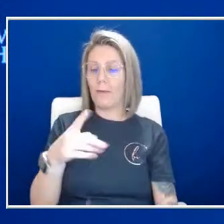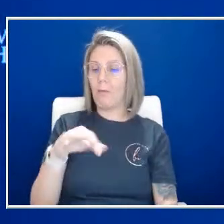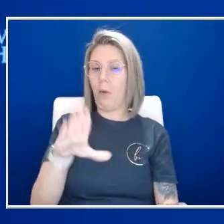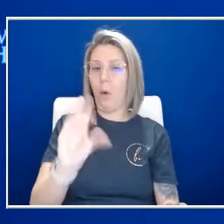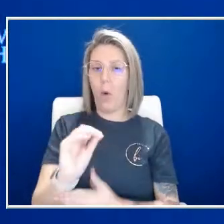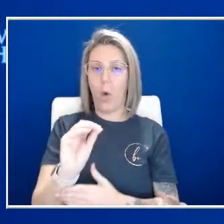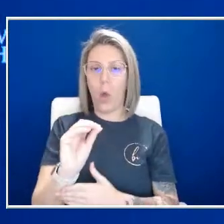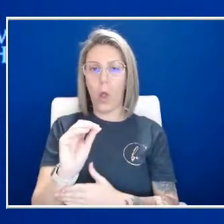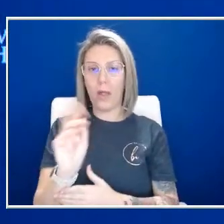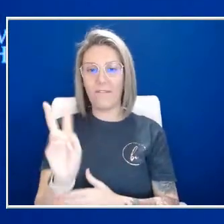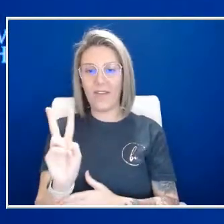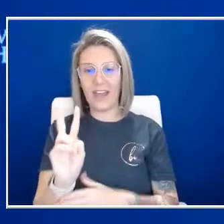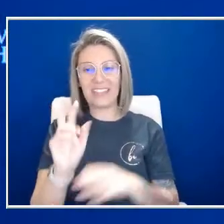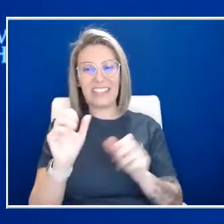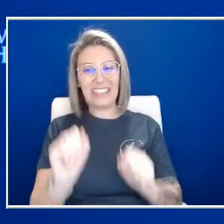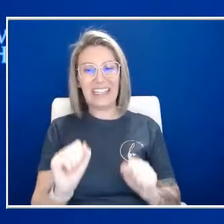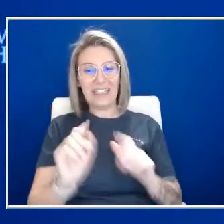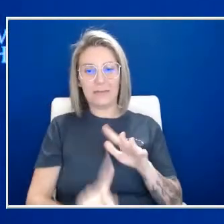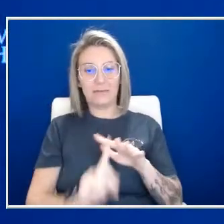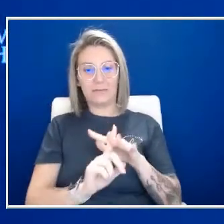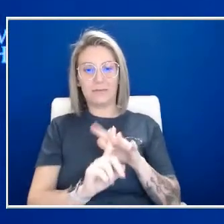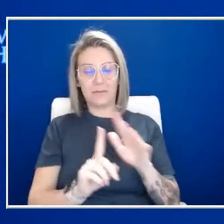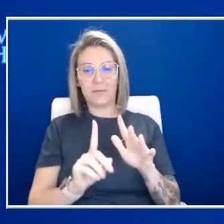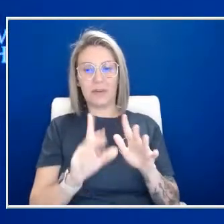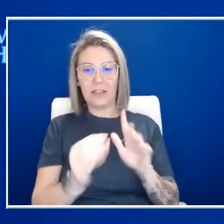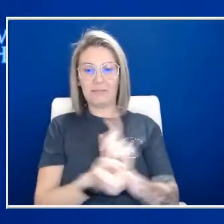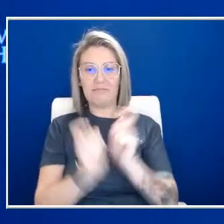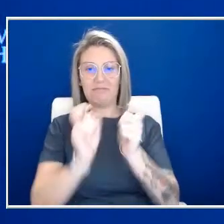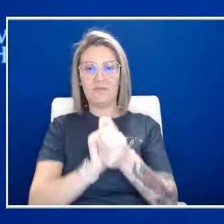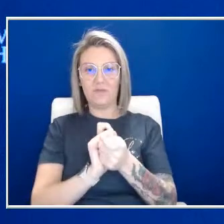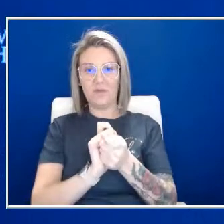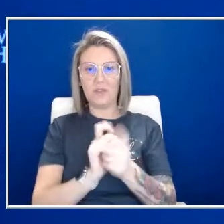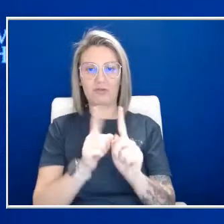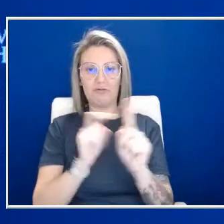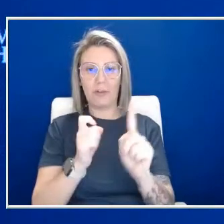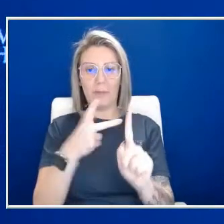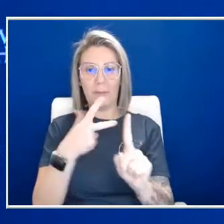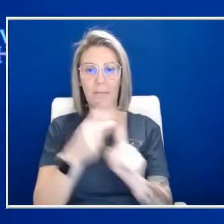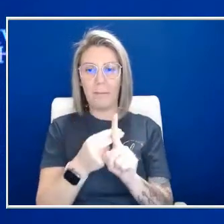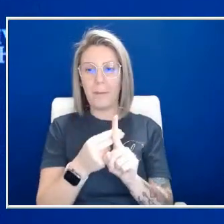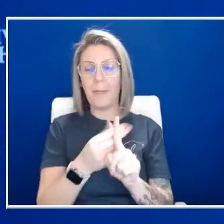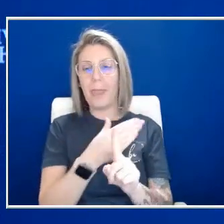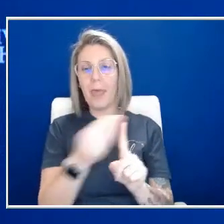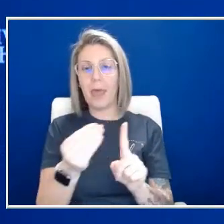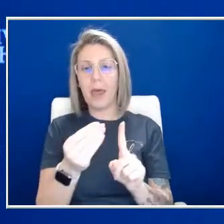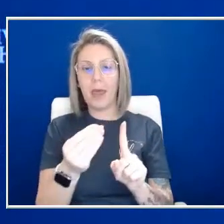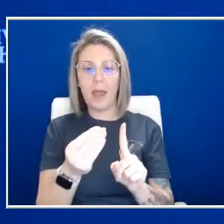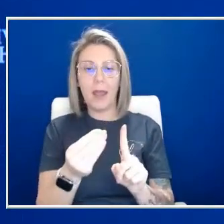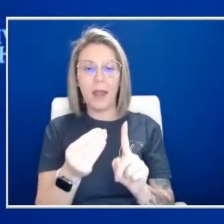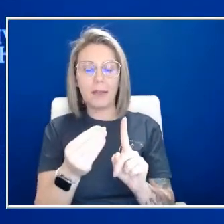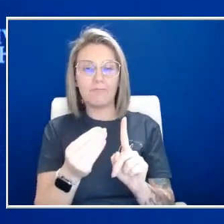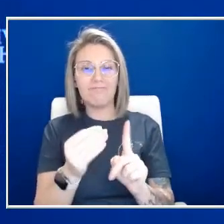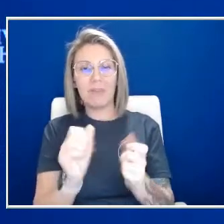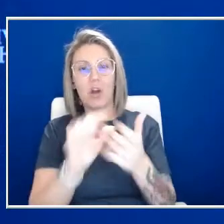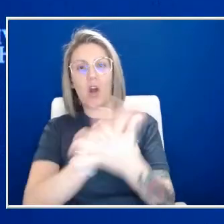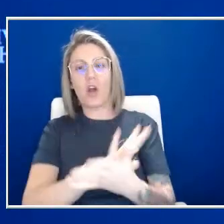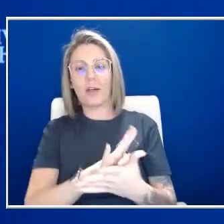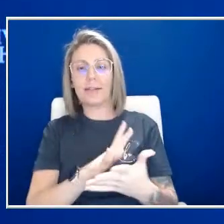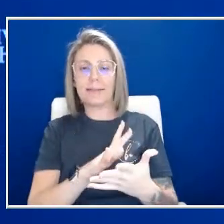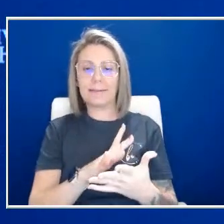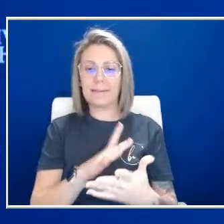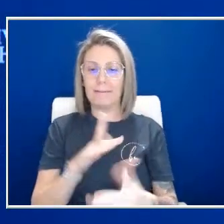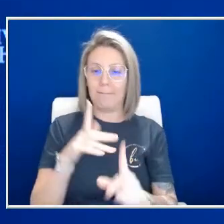revert from the vaccine in very, very few instances and cause what we call vaccine-derived polio virus and cause